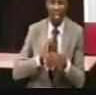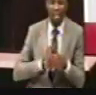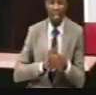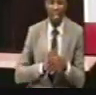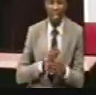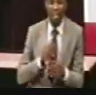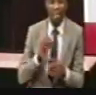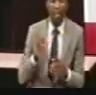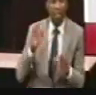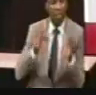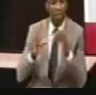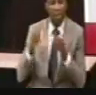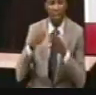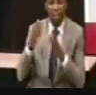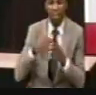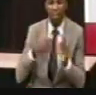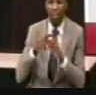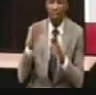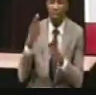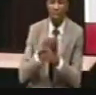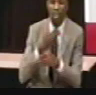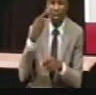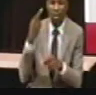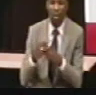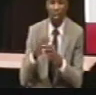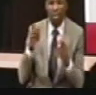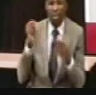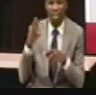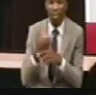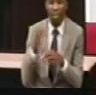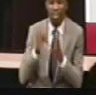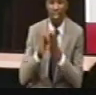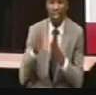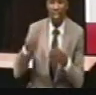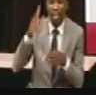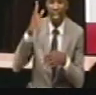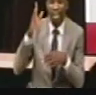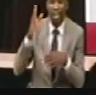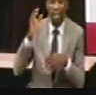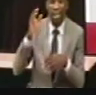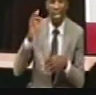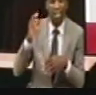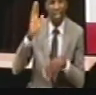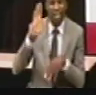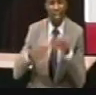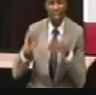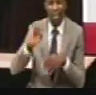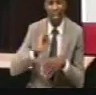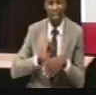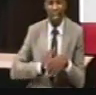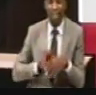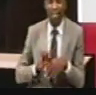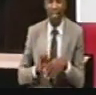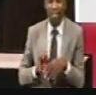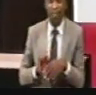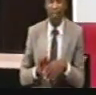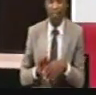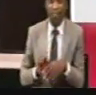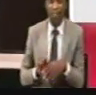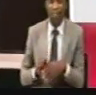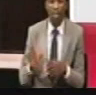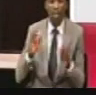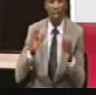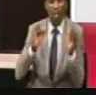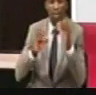rock that is higher than mine. When my soul is overwhelmed, oh, Lord, lead me to the rock that